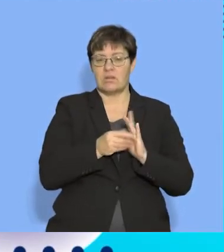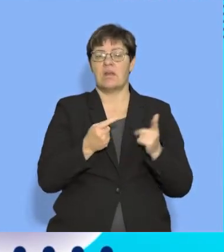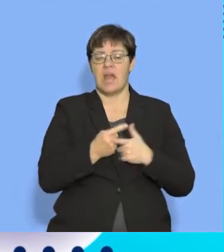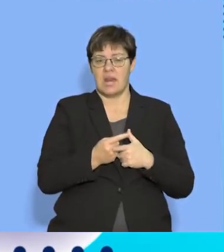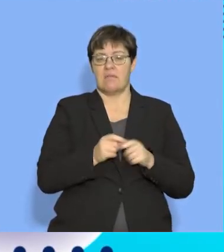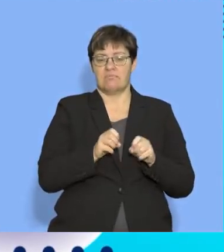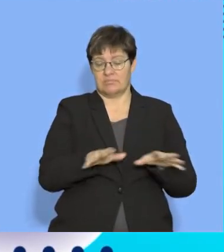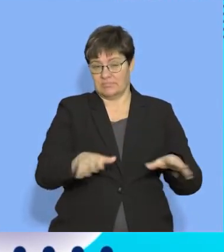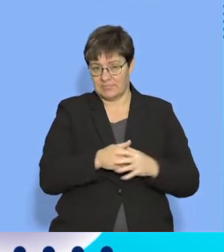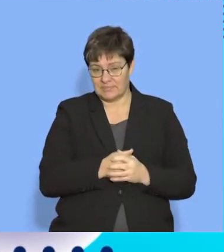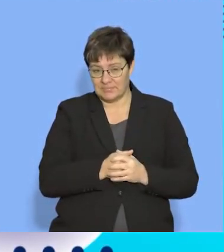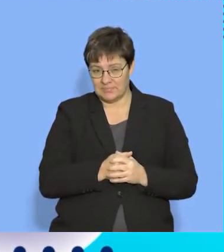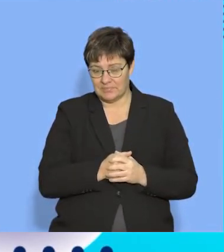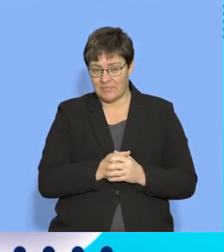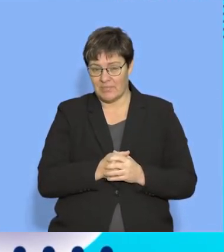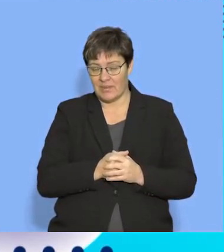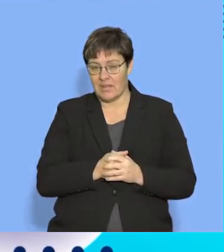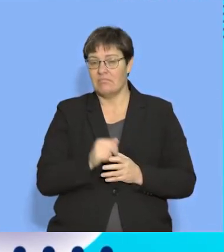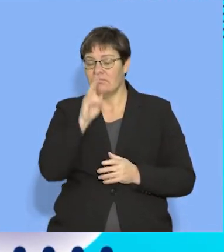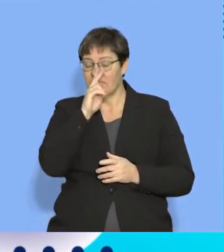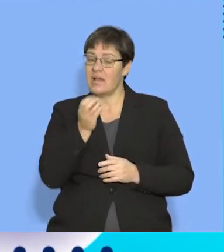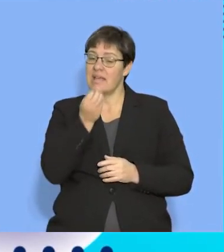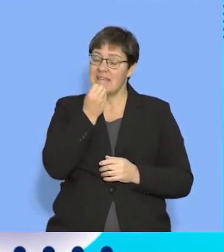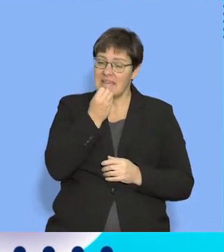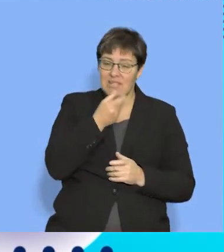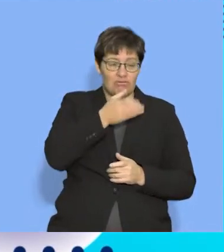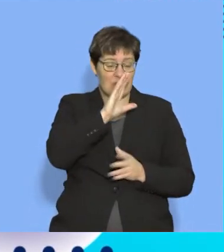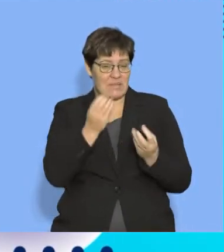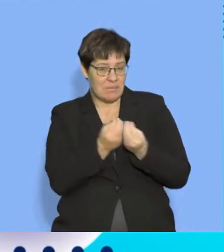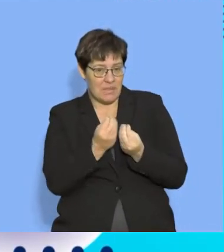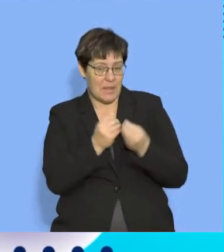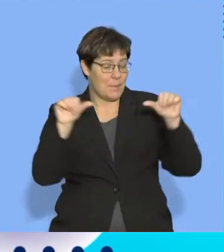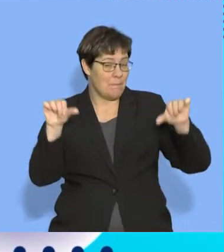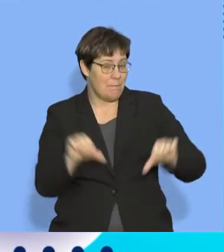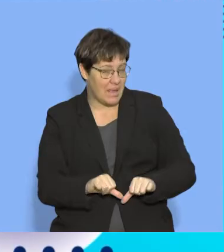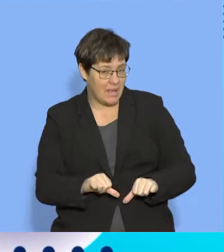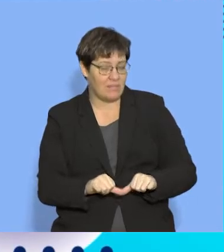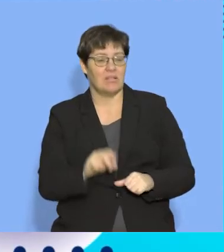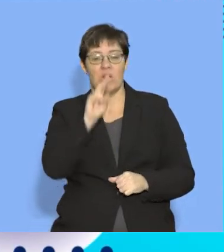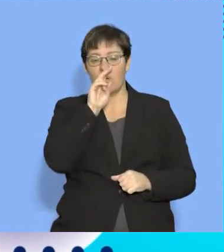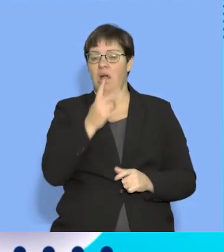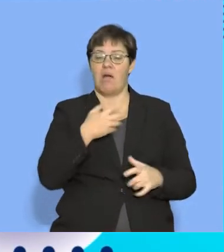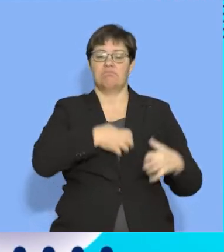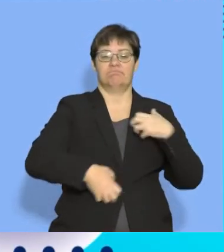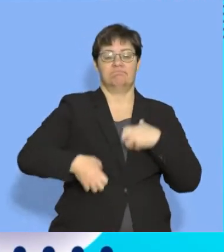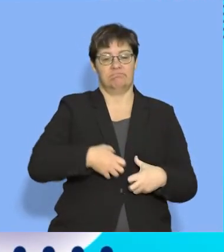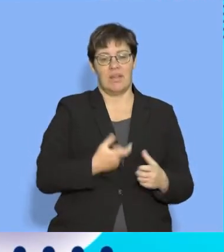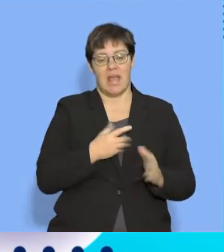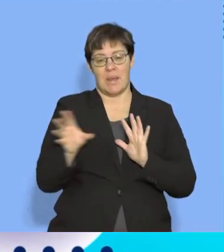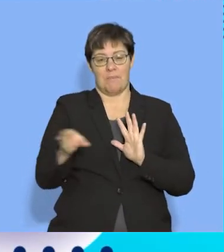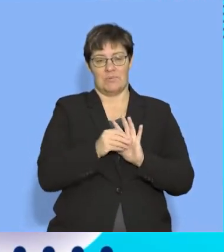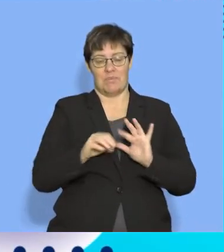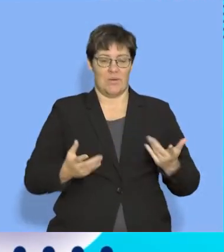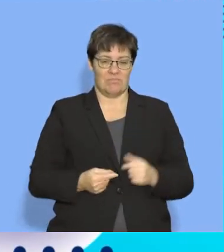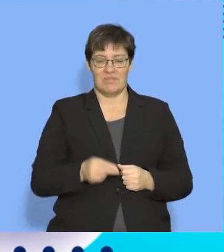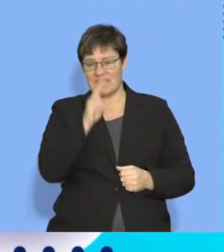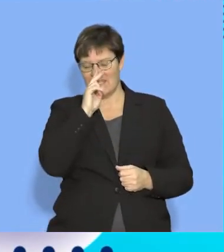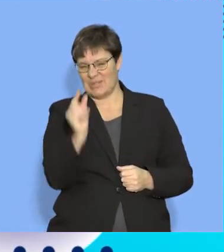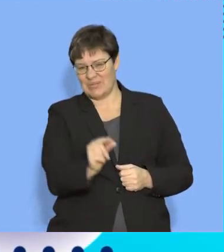absorption, and the assimilation. So have a little comfort break, grab something to eat, and when we get back, we will look at how that is digested and